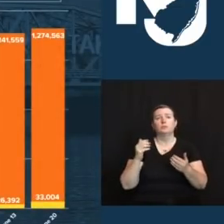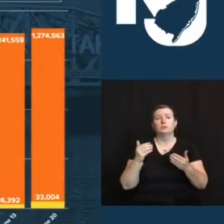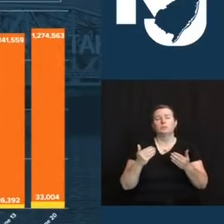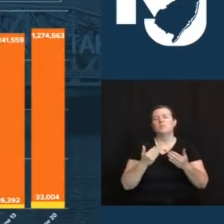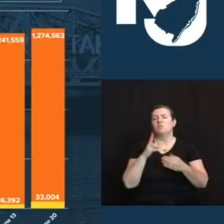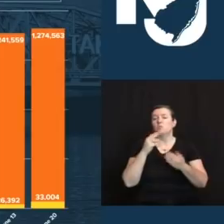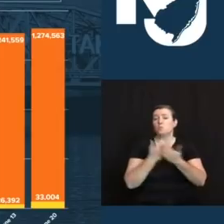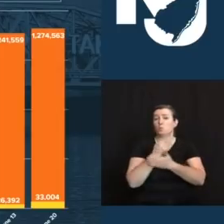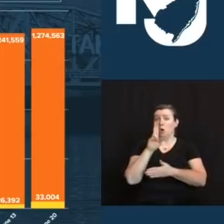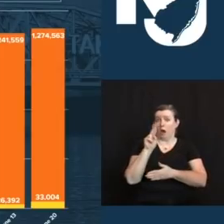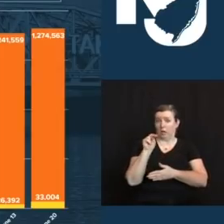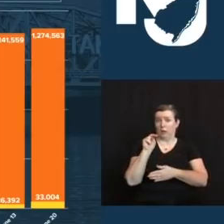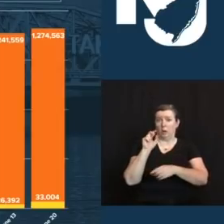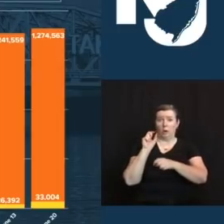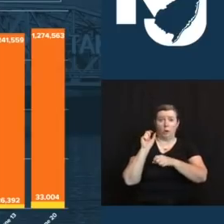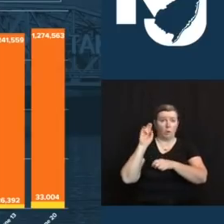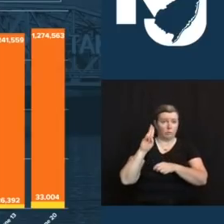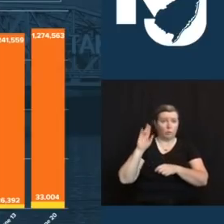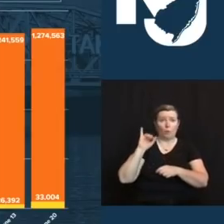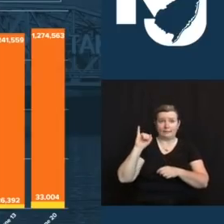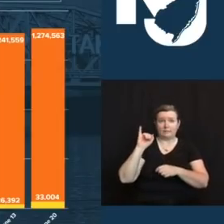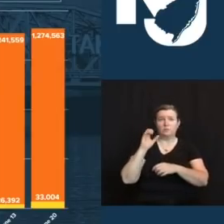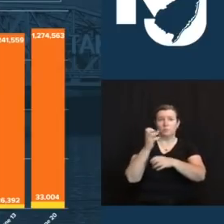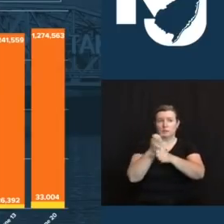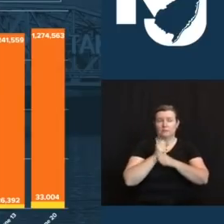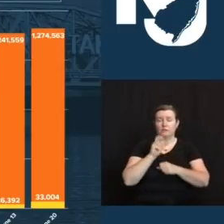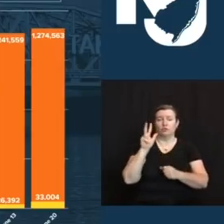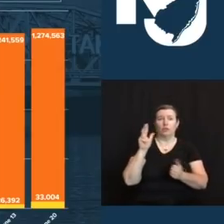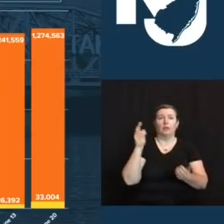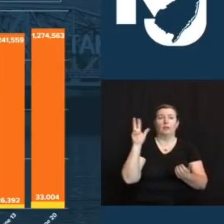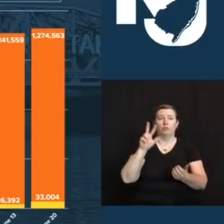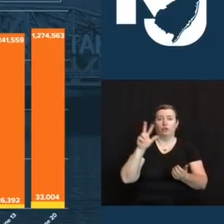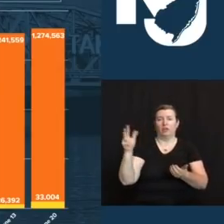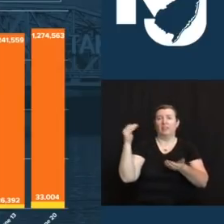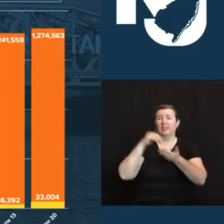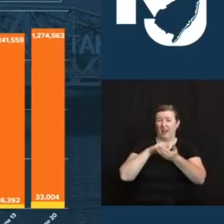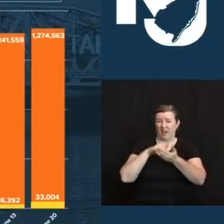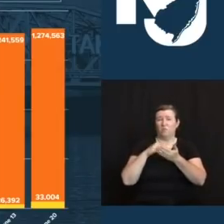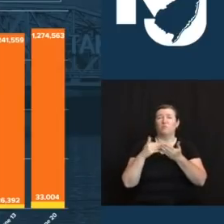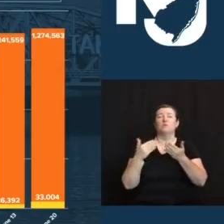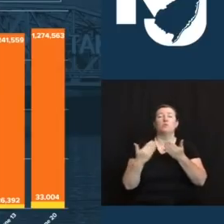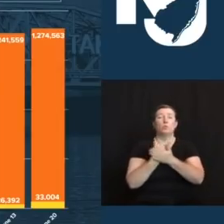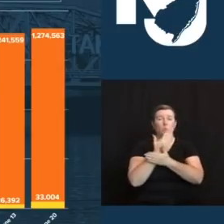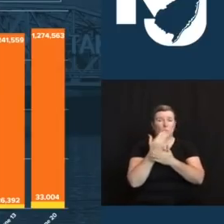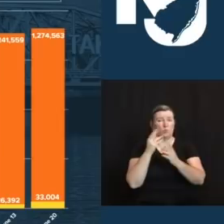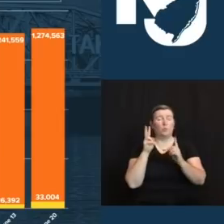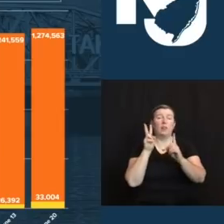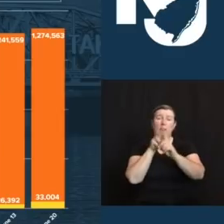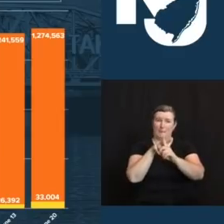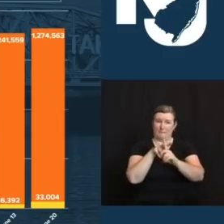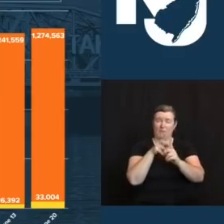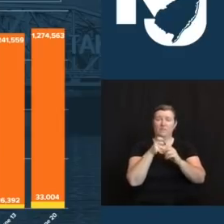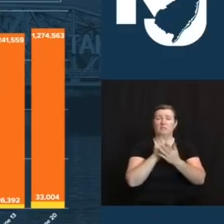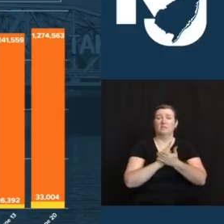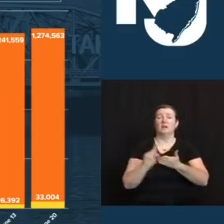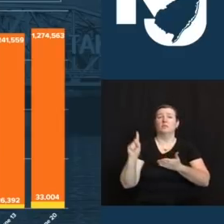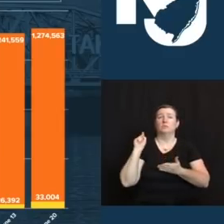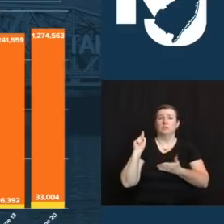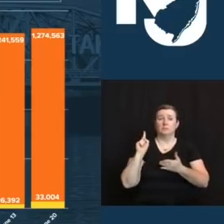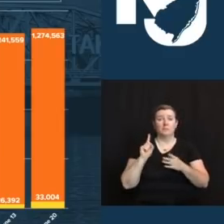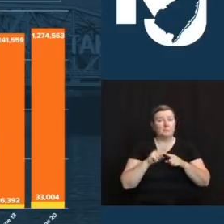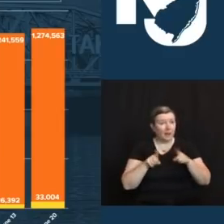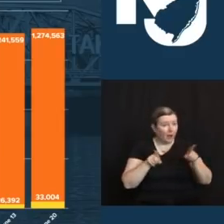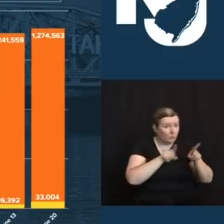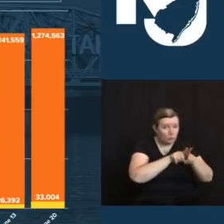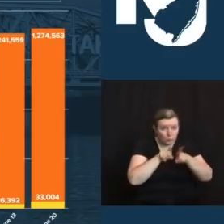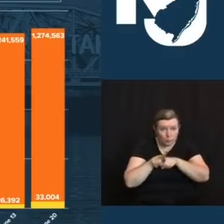department received 33,000 new initial claims last week, while also sending out just